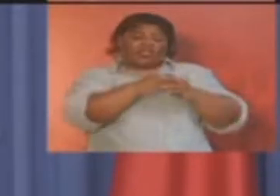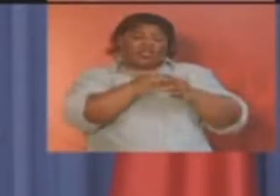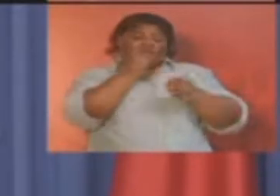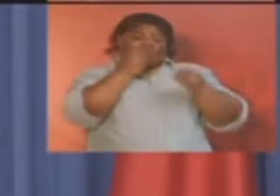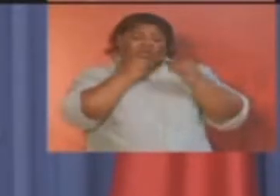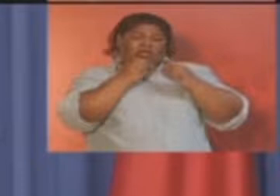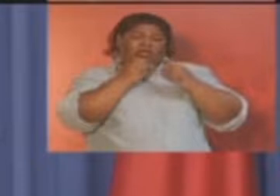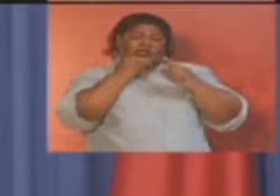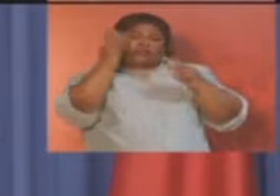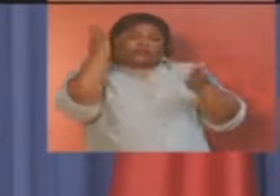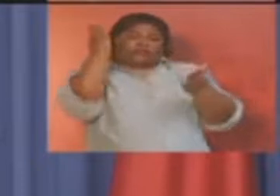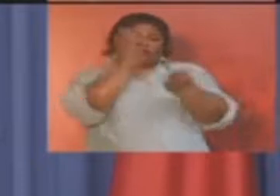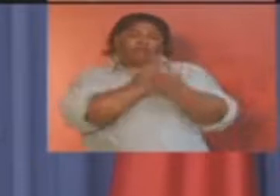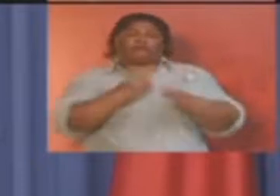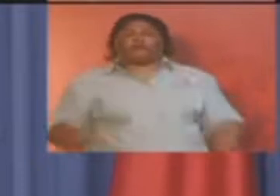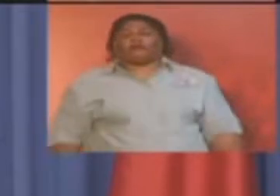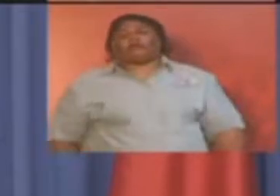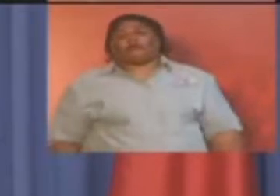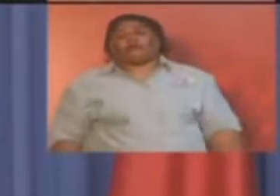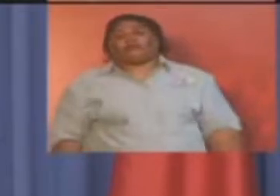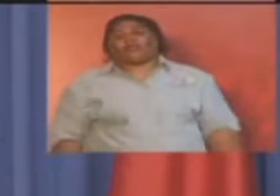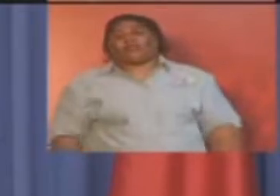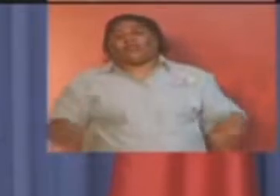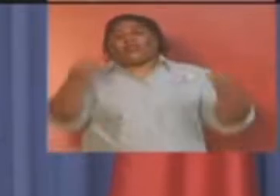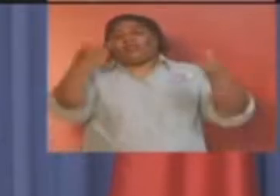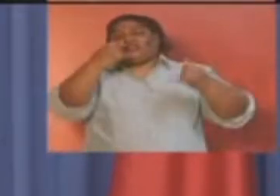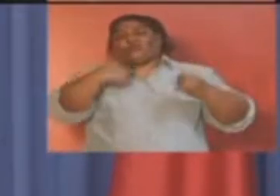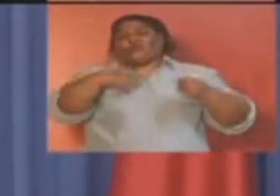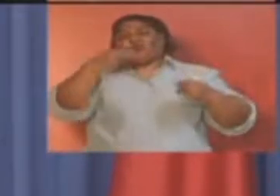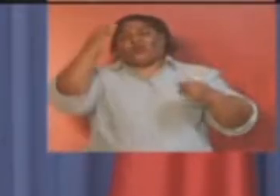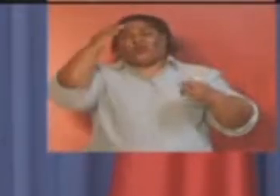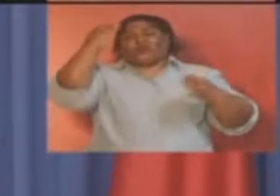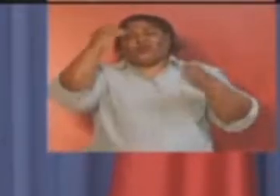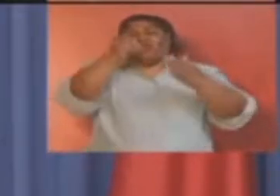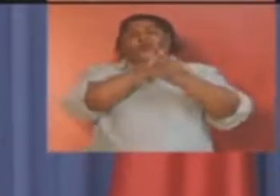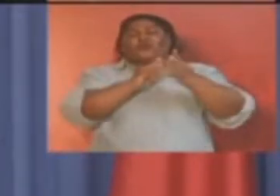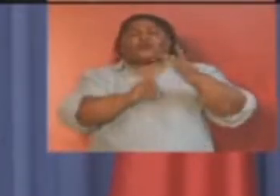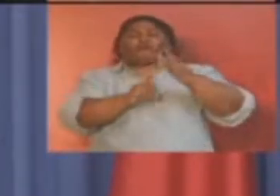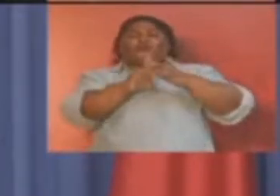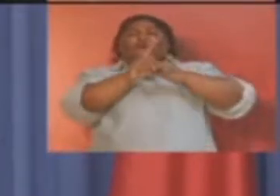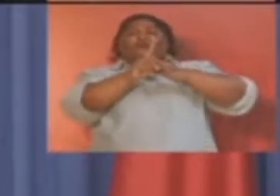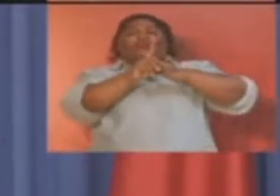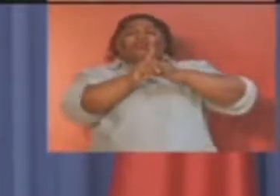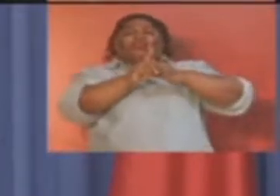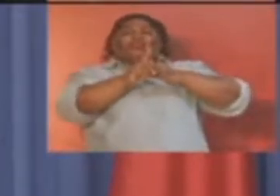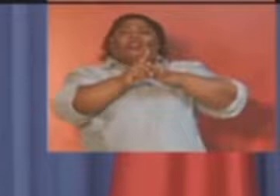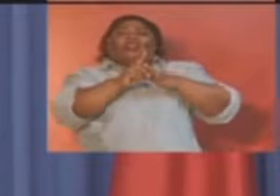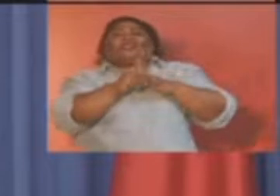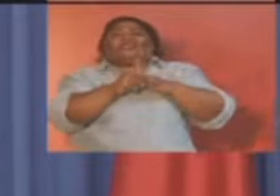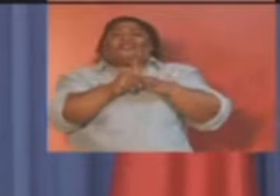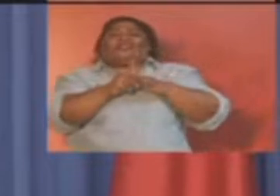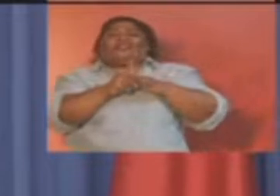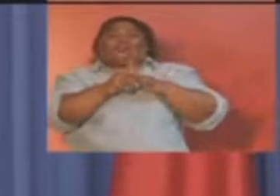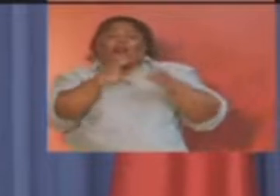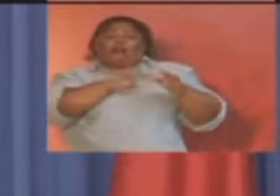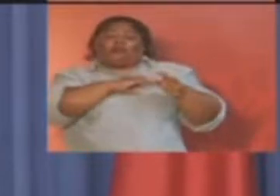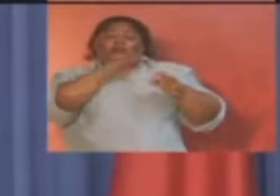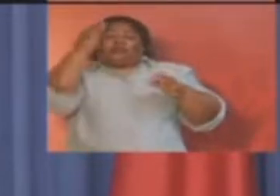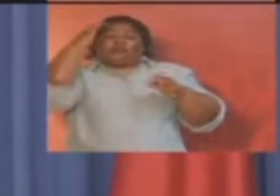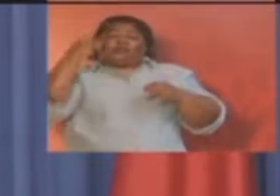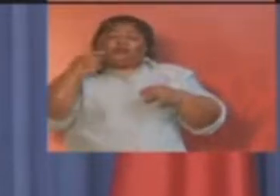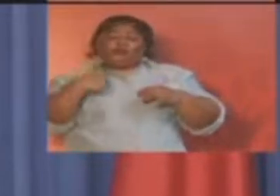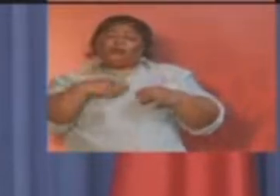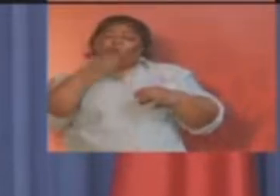new phenomenon, of course, has sprung up, and we're aware of it, and the police are aware of it as well. Unfortunately, some restaurants, some of